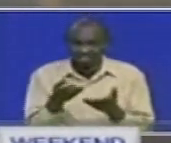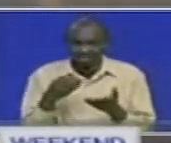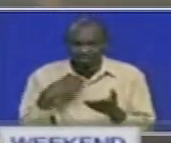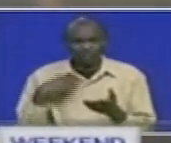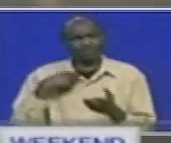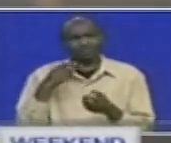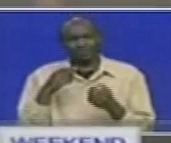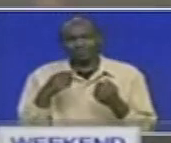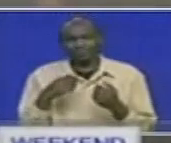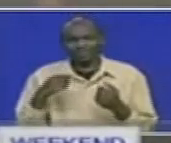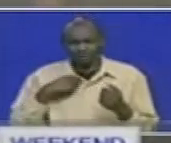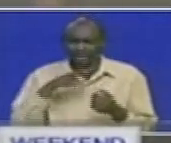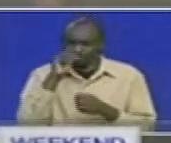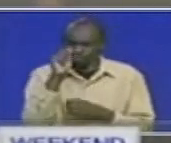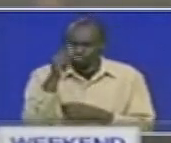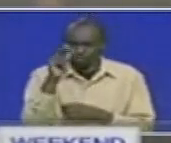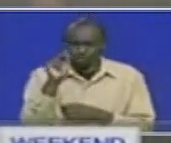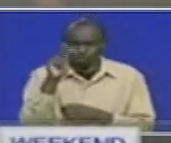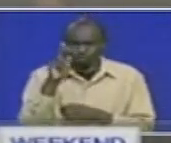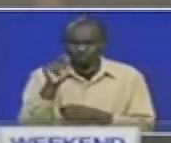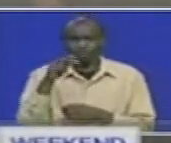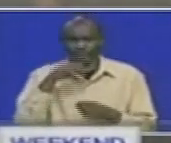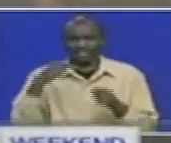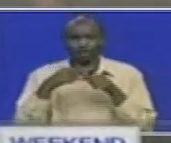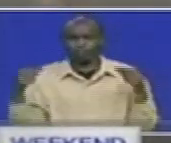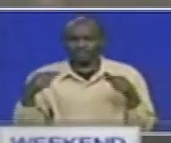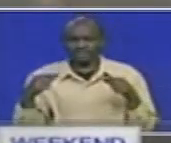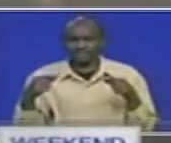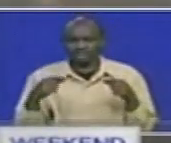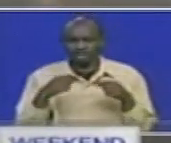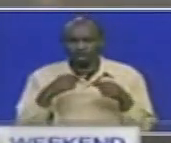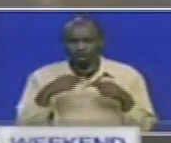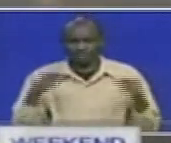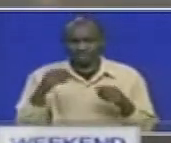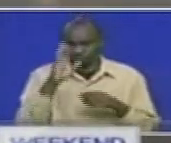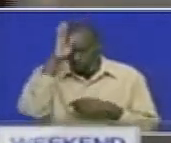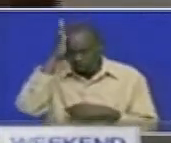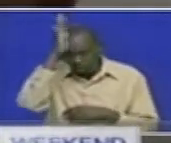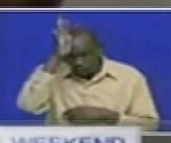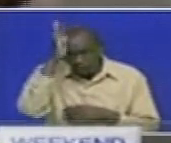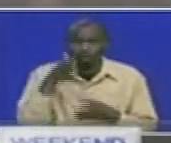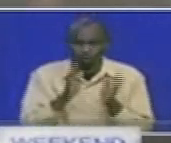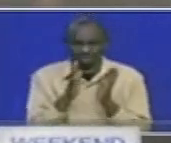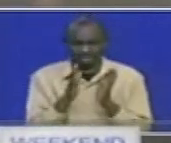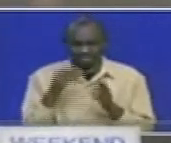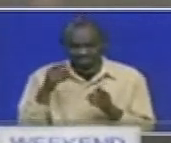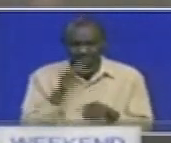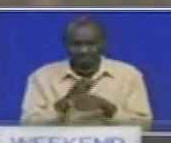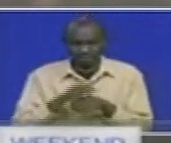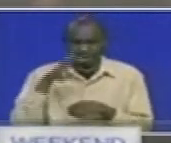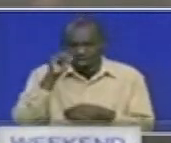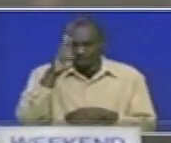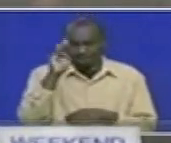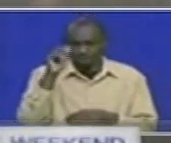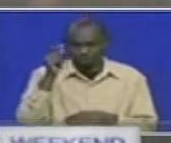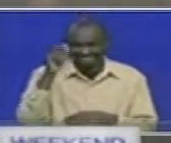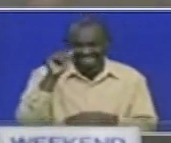we've lived we've lived in mukuru after mukuru we went to opposite the utumi at Joo at Joo Road there's a place called Botella which is